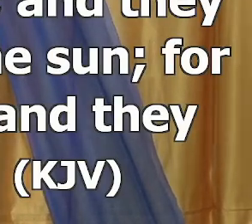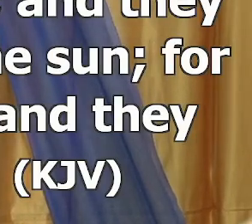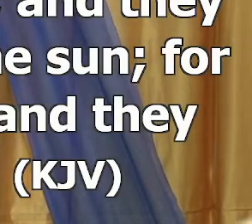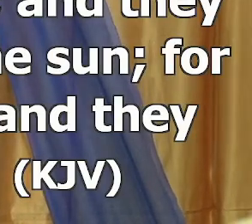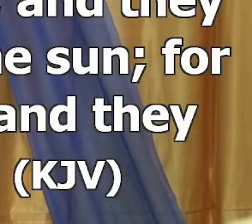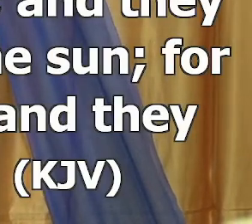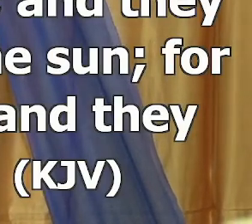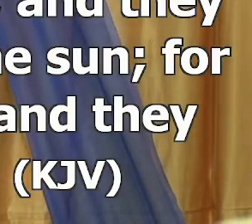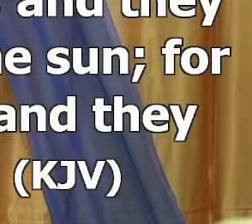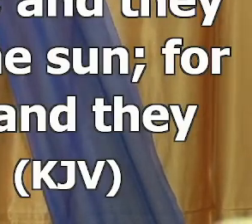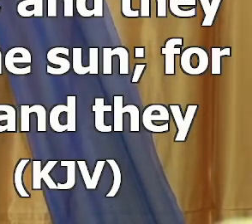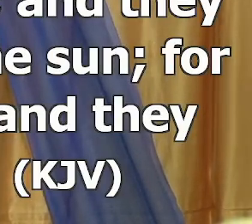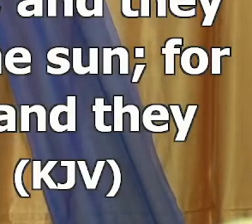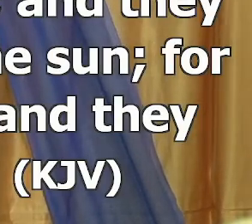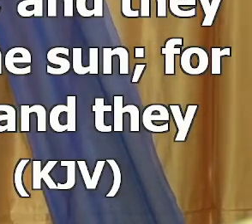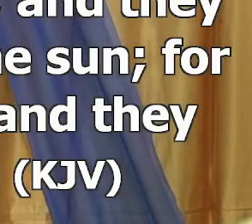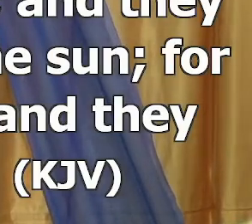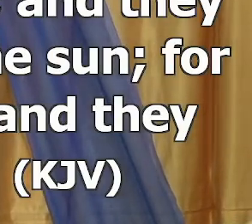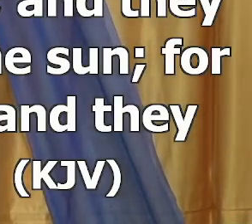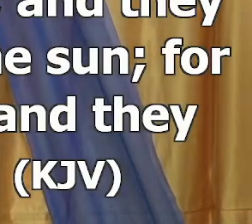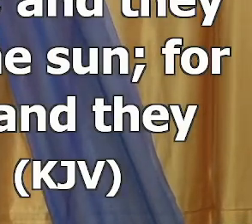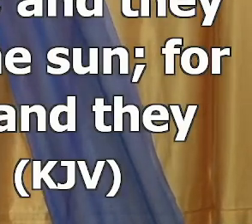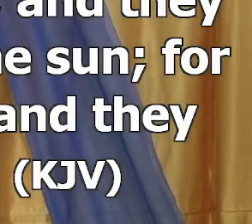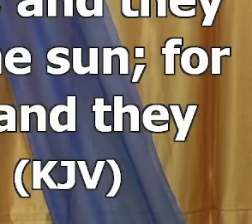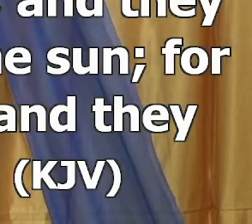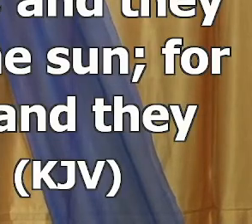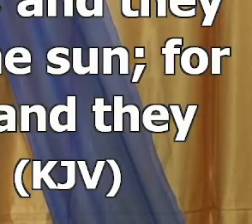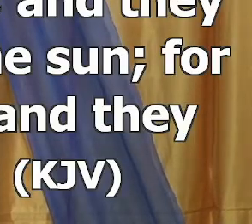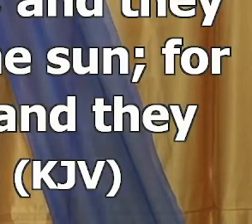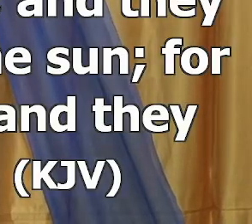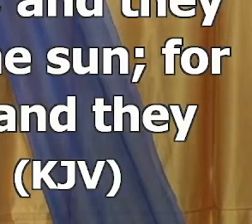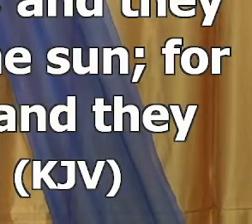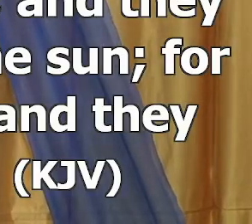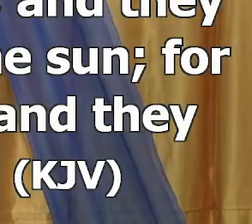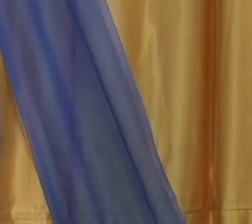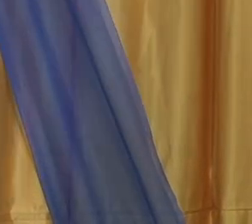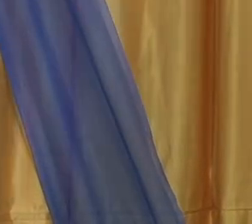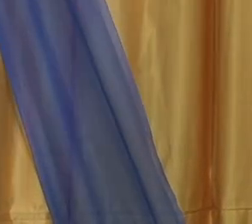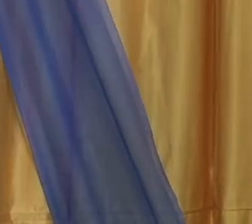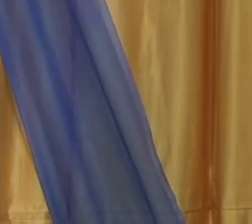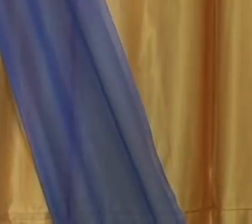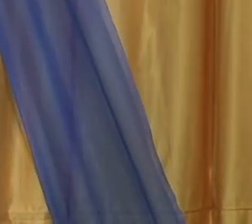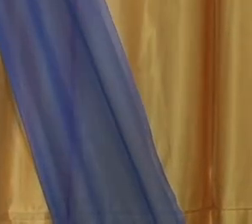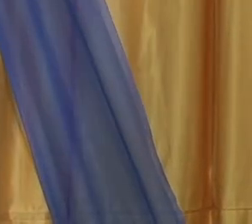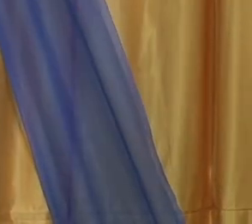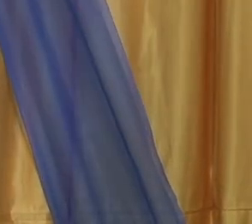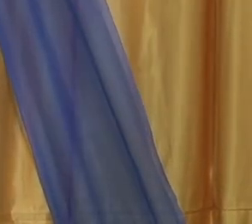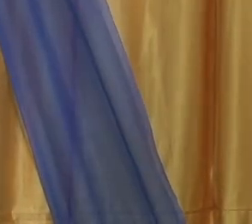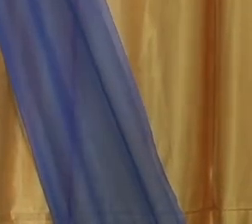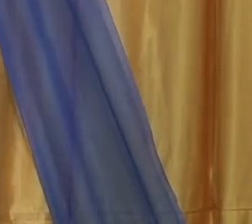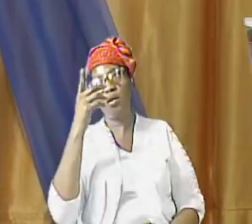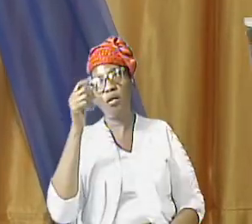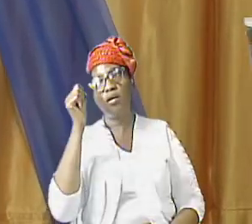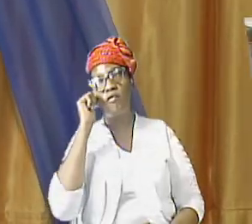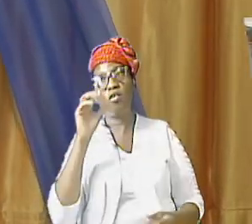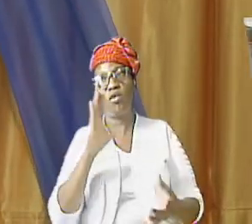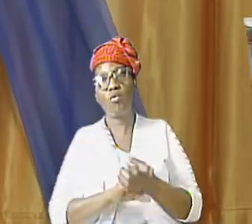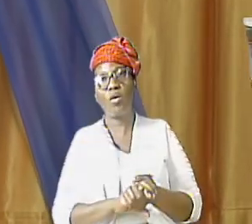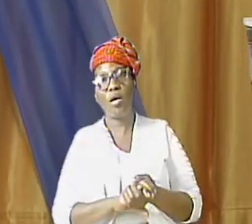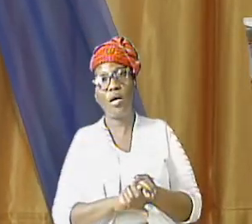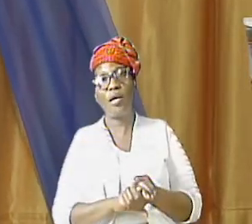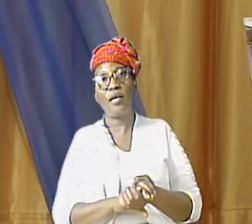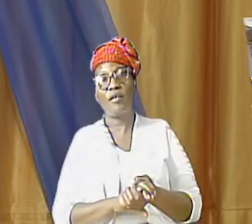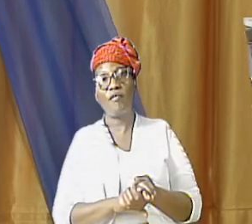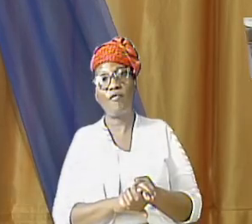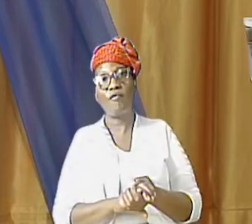ever. Praise God. Before you're seated, just one more quick item. I want to ask my beautiful wife,